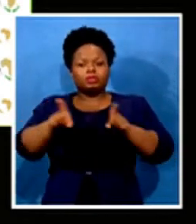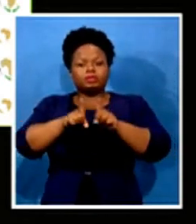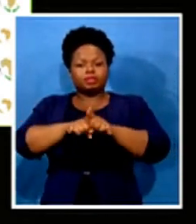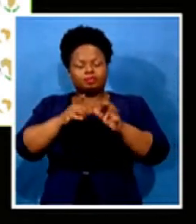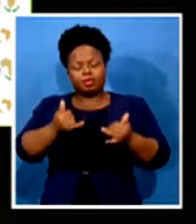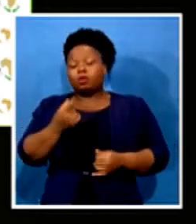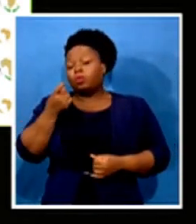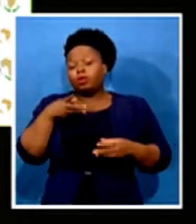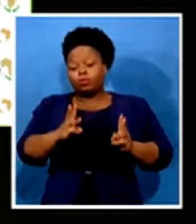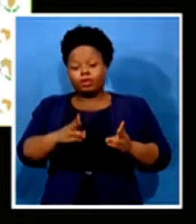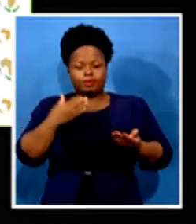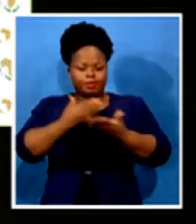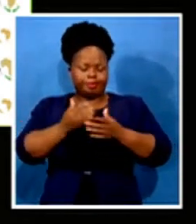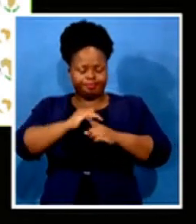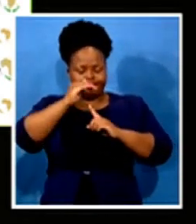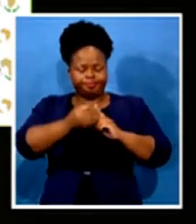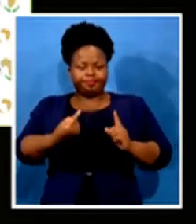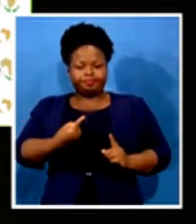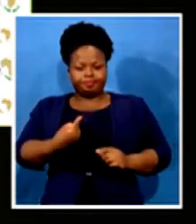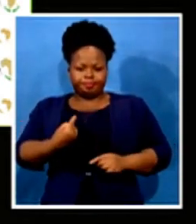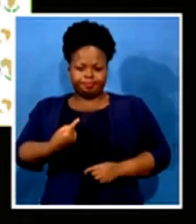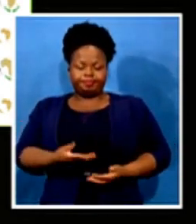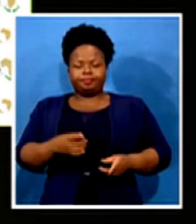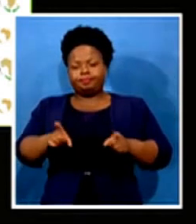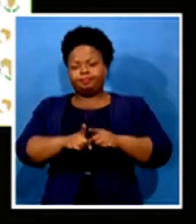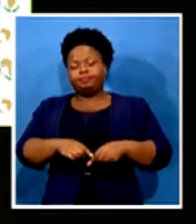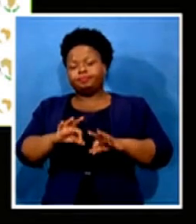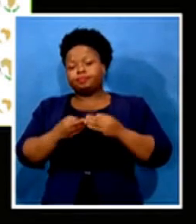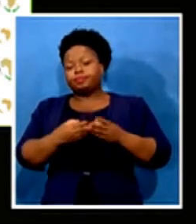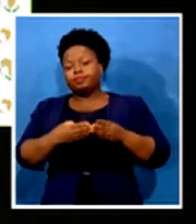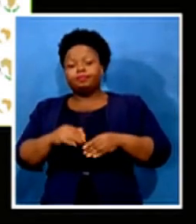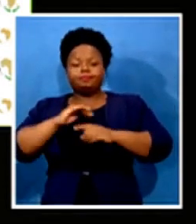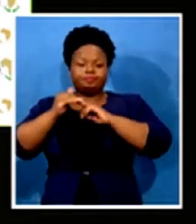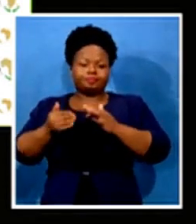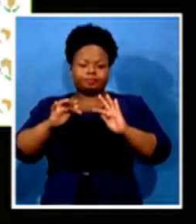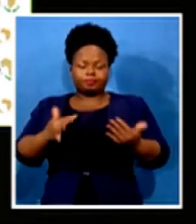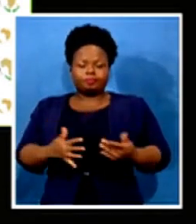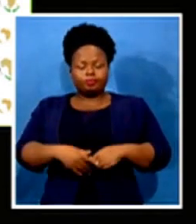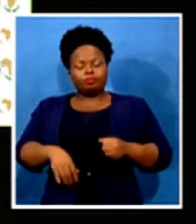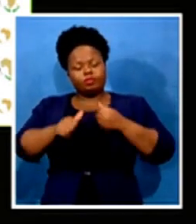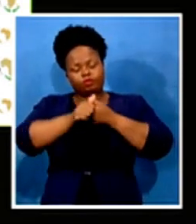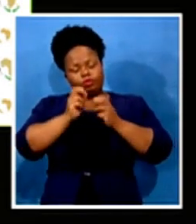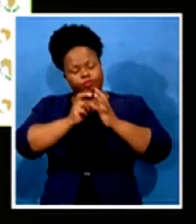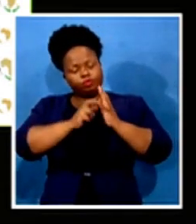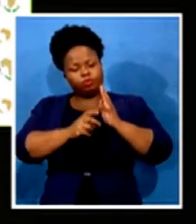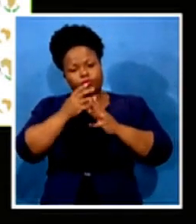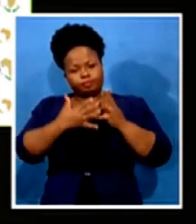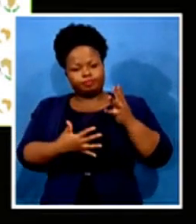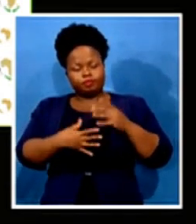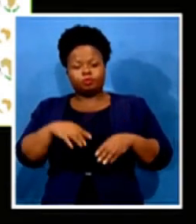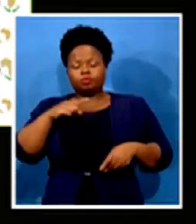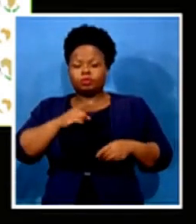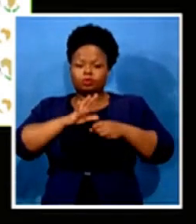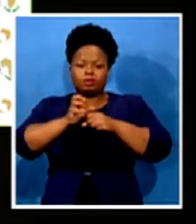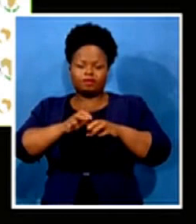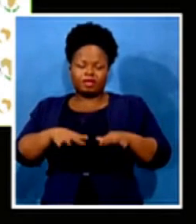ourselves and protect our loved ones is to exercise those public health measures there. The COVID-19 is a reality. It's a